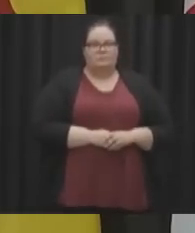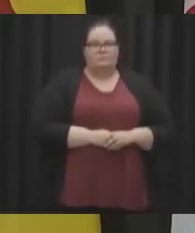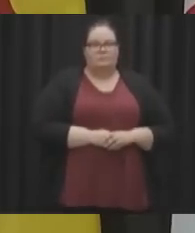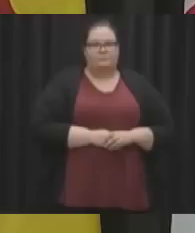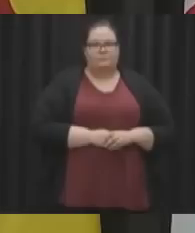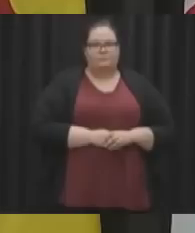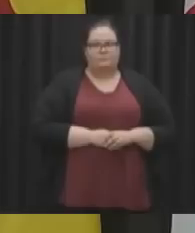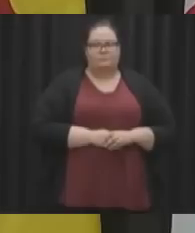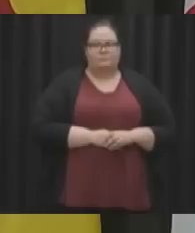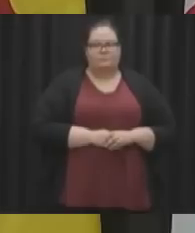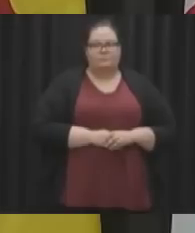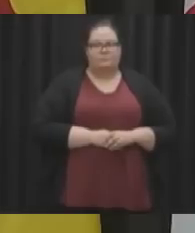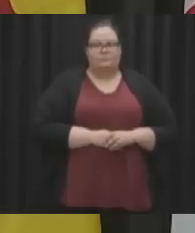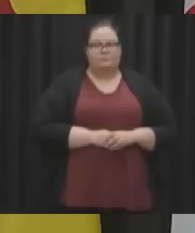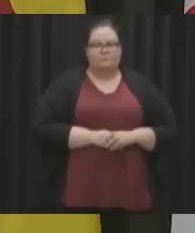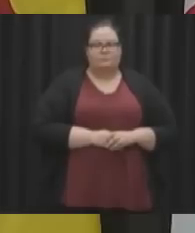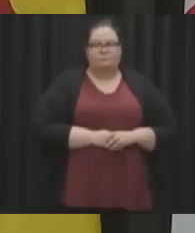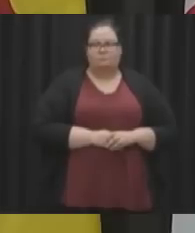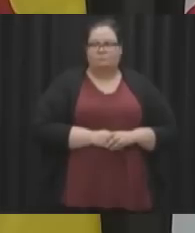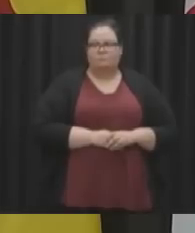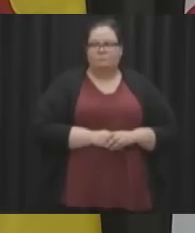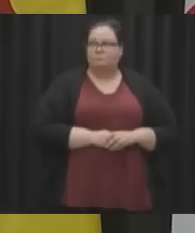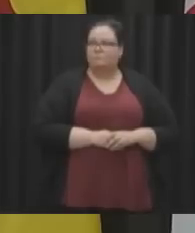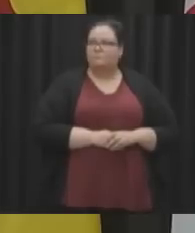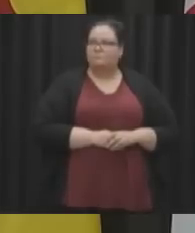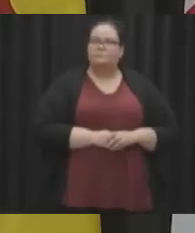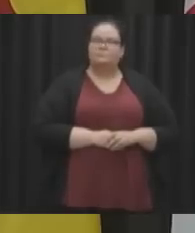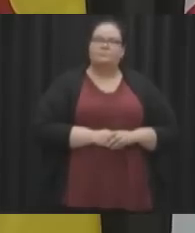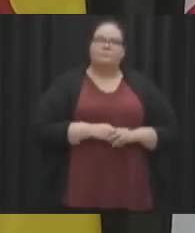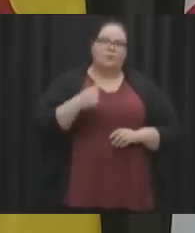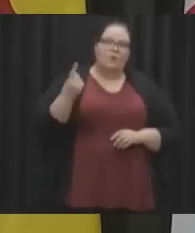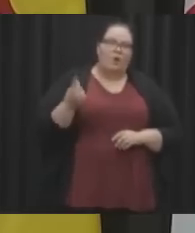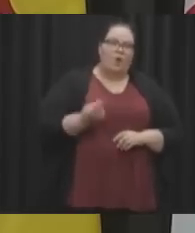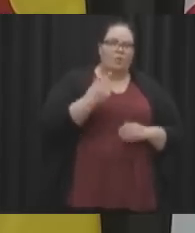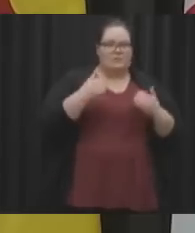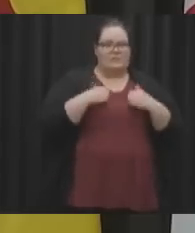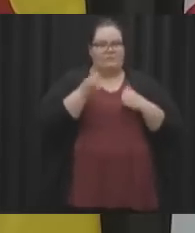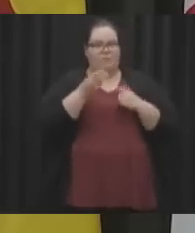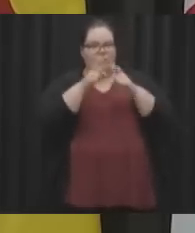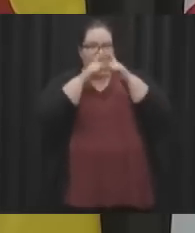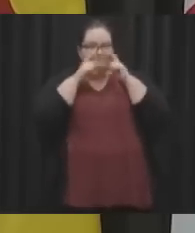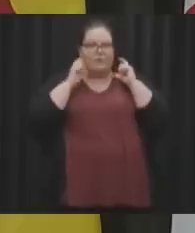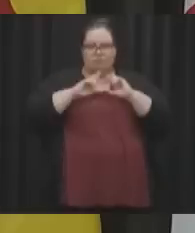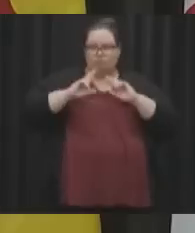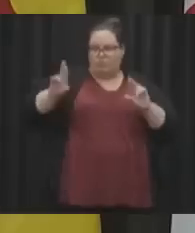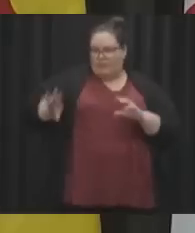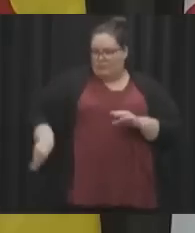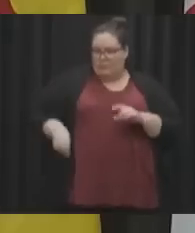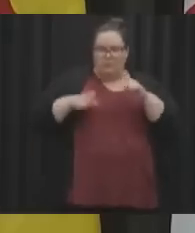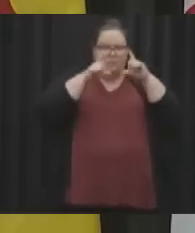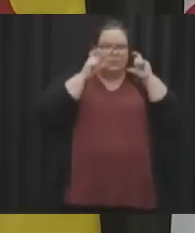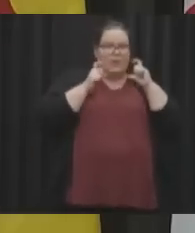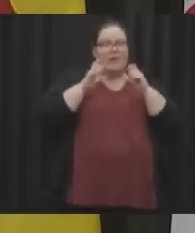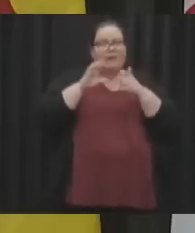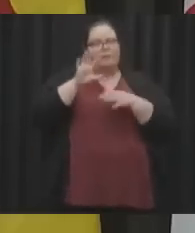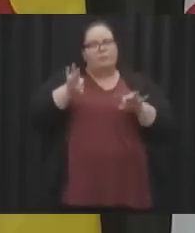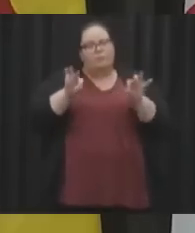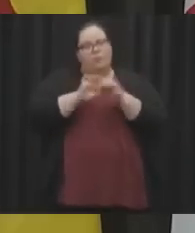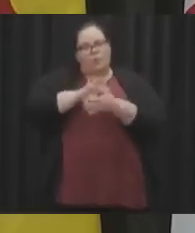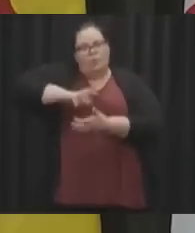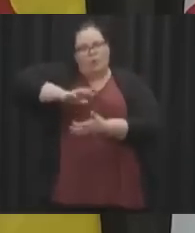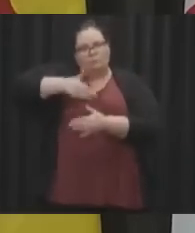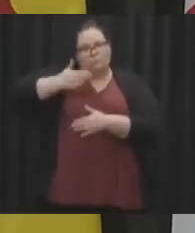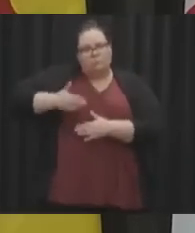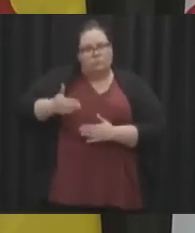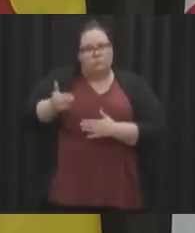mesures nous aidera à limiter la propagation de la COVID-19 dans notre province. Chacun d'entre vous a la capacité de changer les